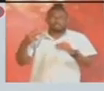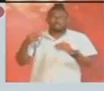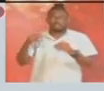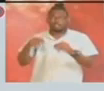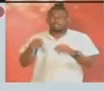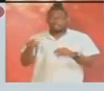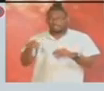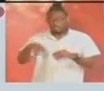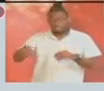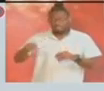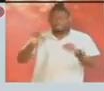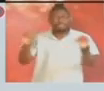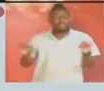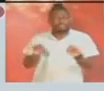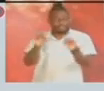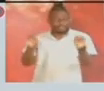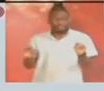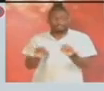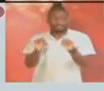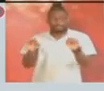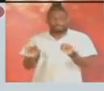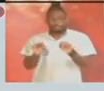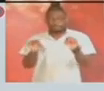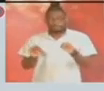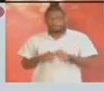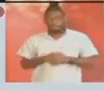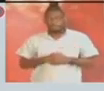It now falls to me